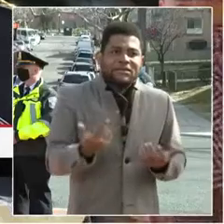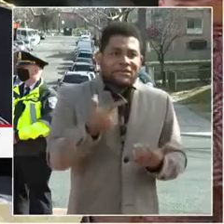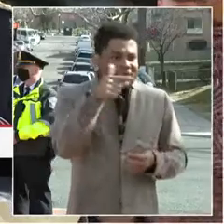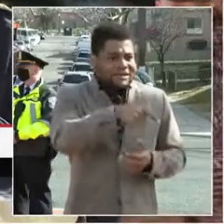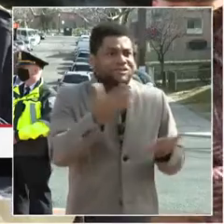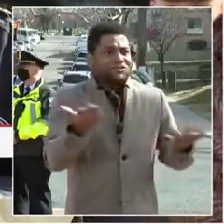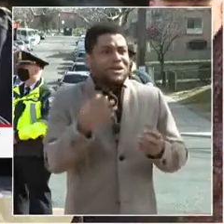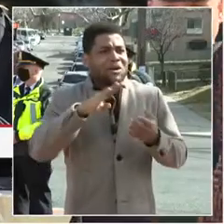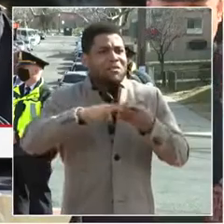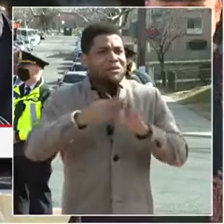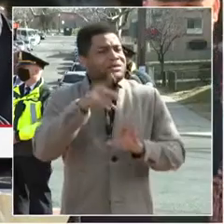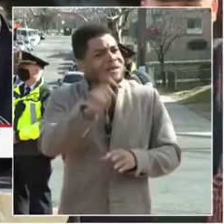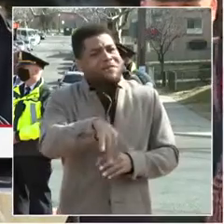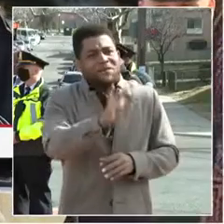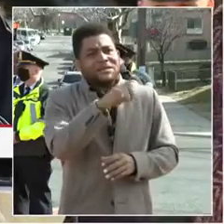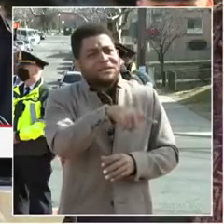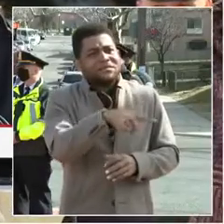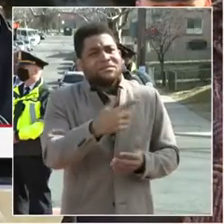again.